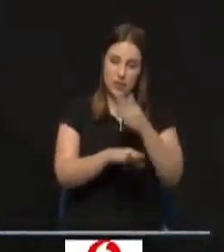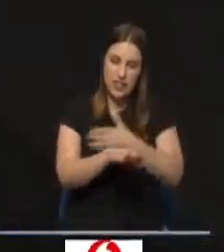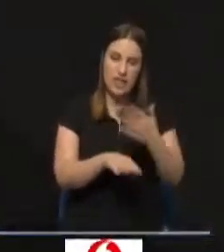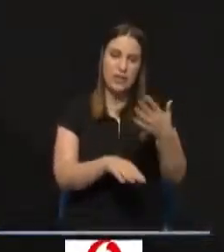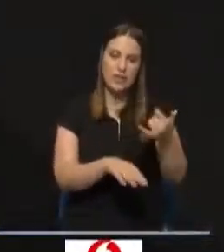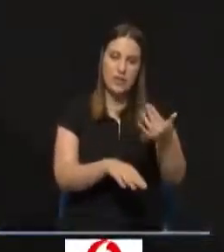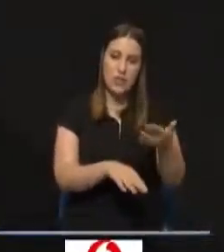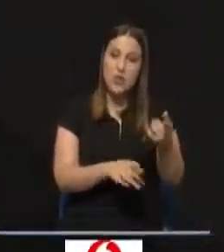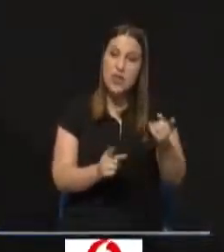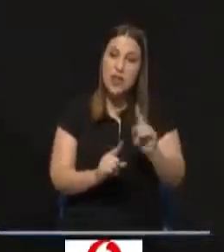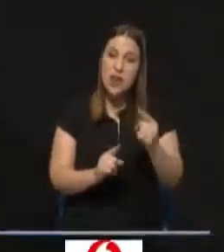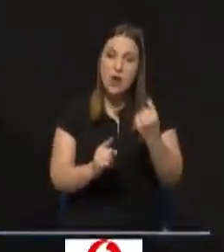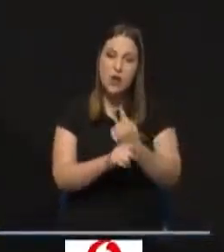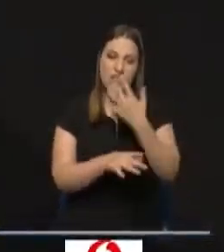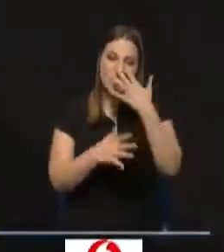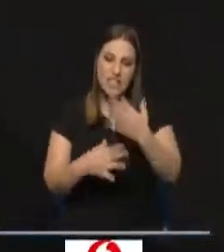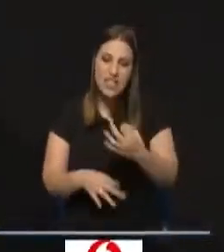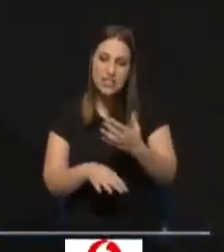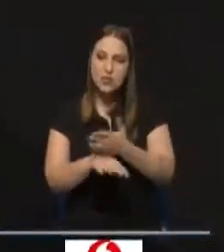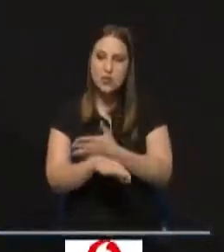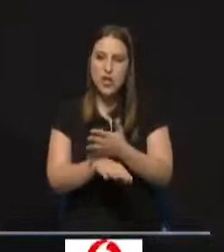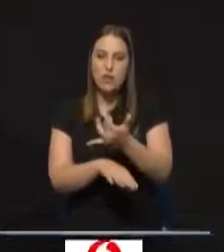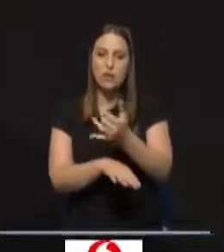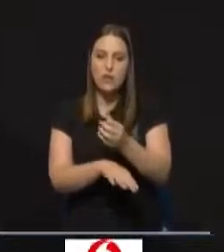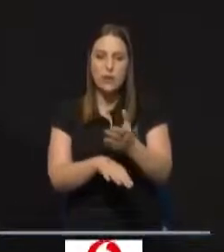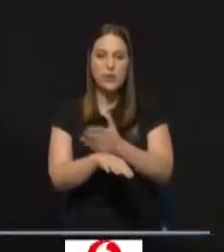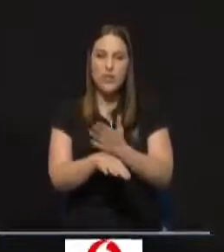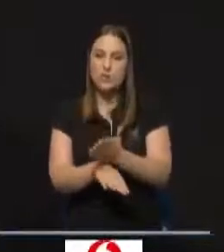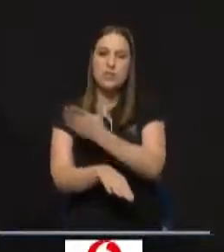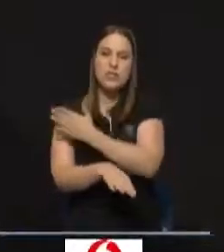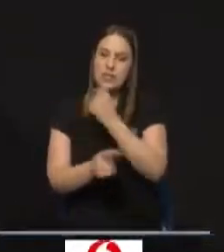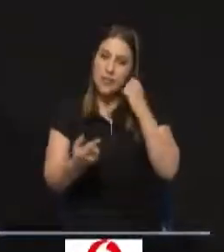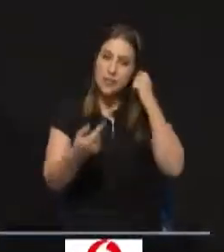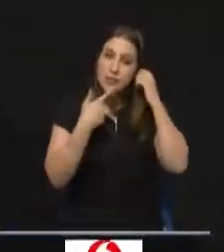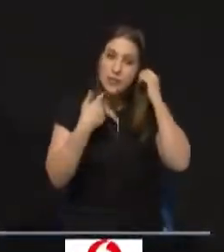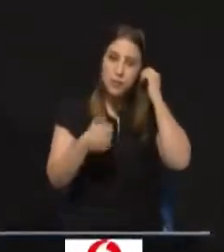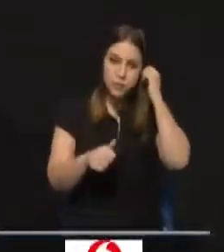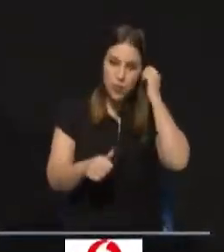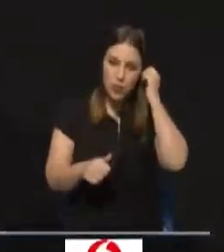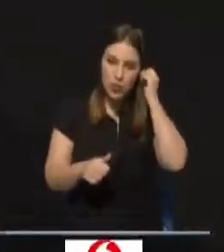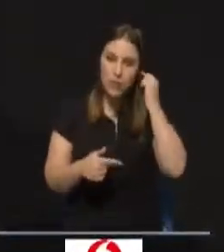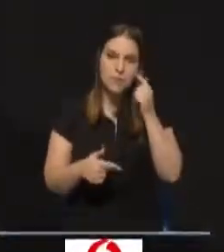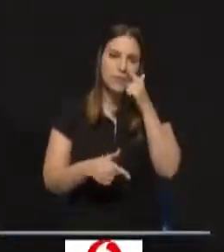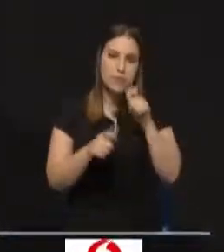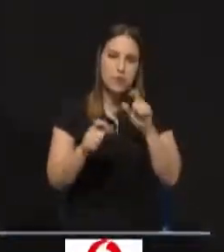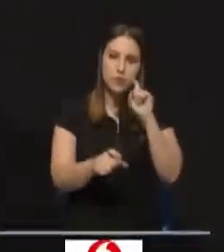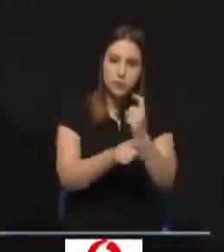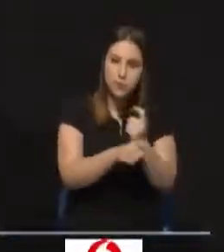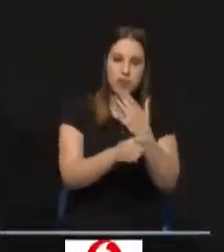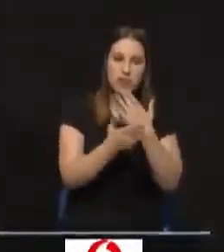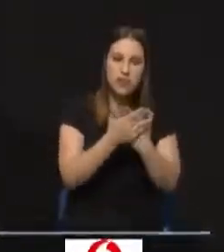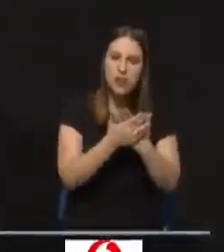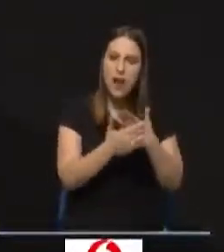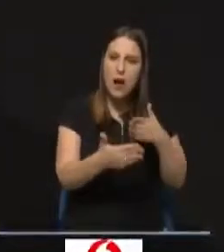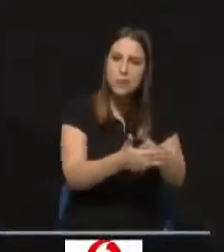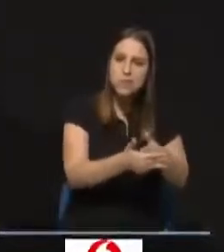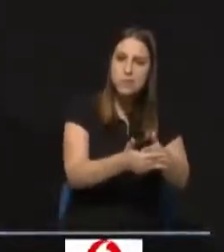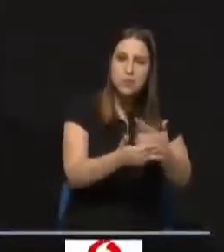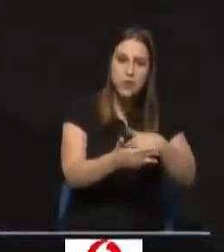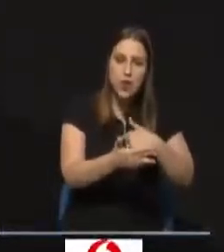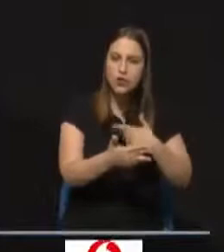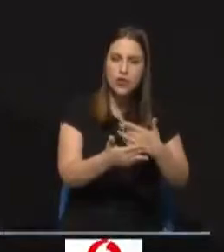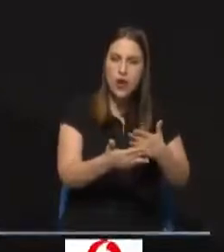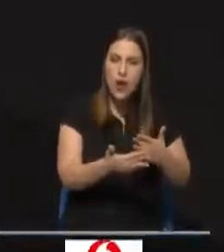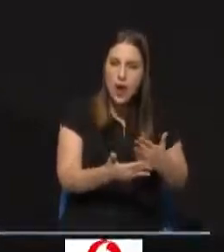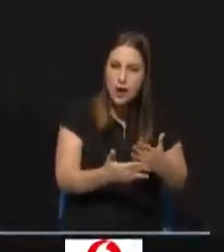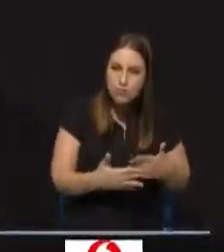century and not with tools from the past century. We cannot have regulators that are going to